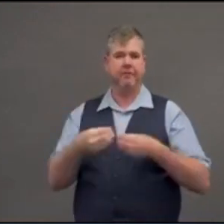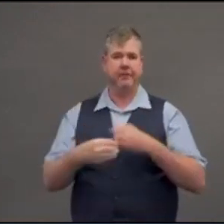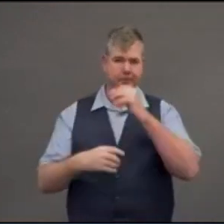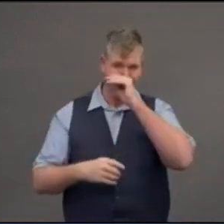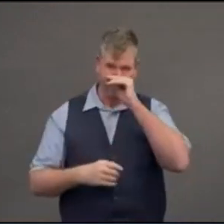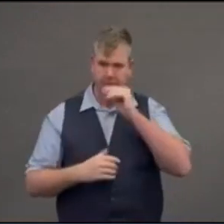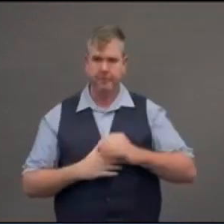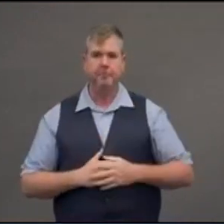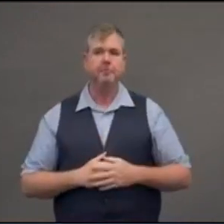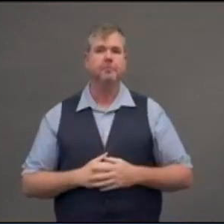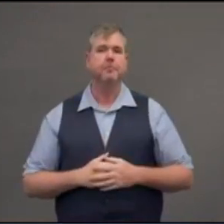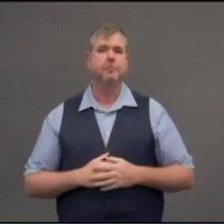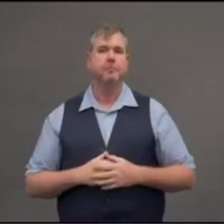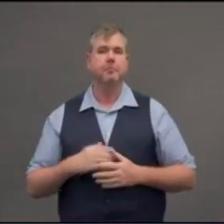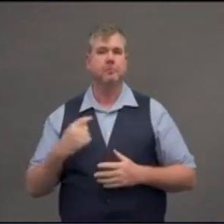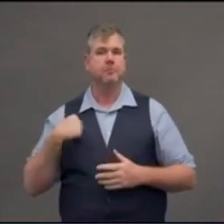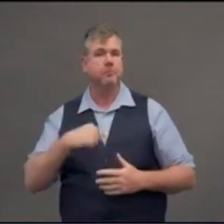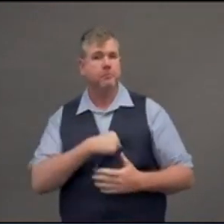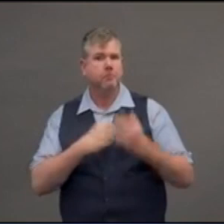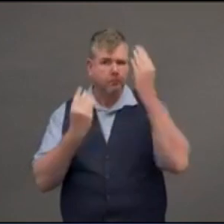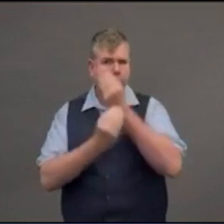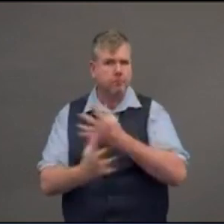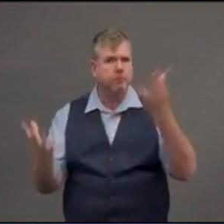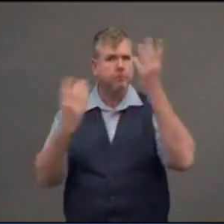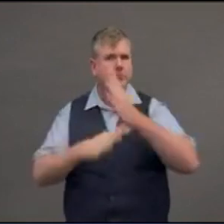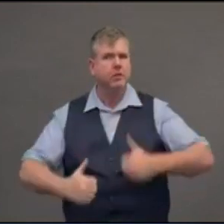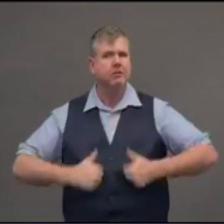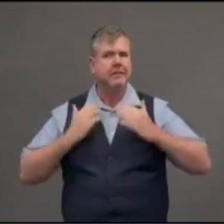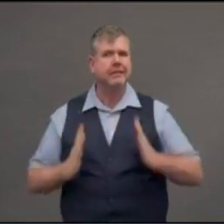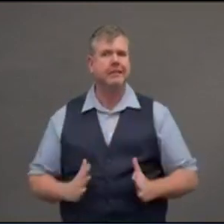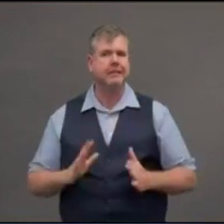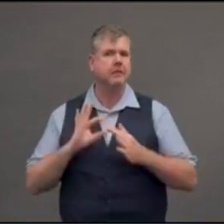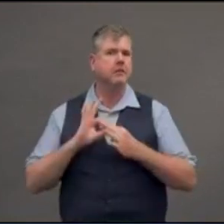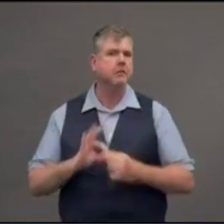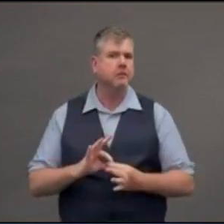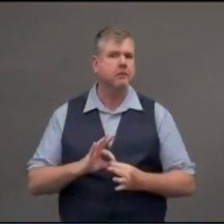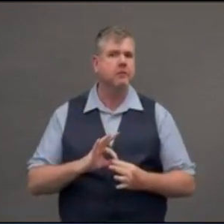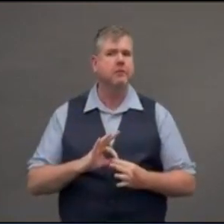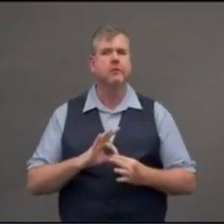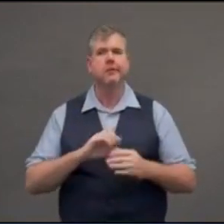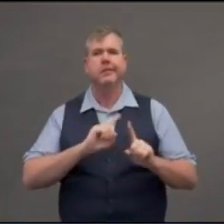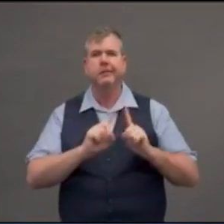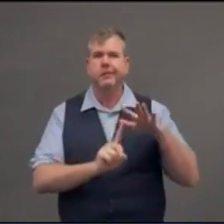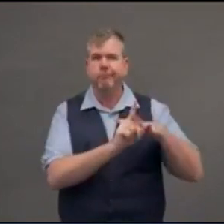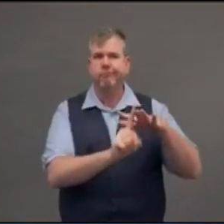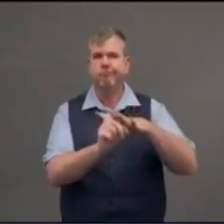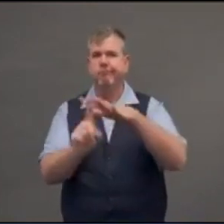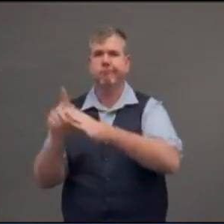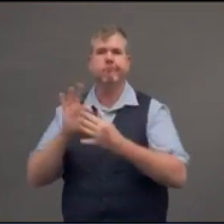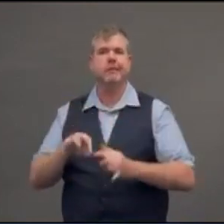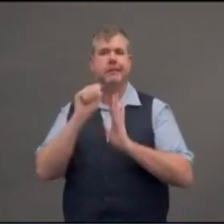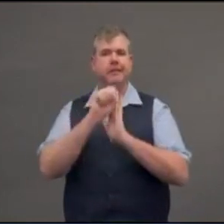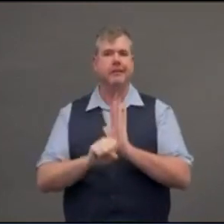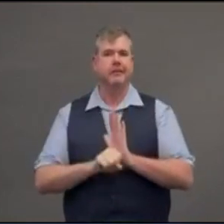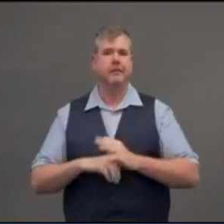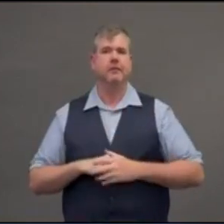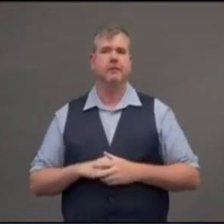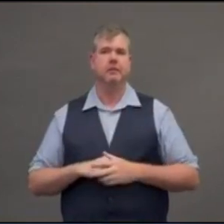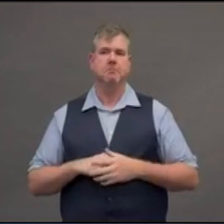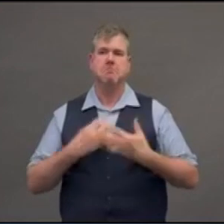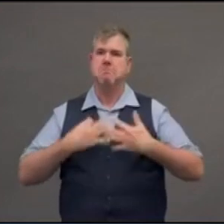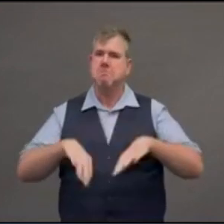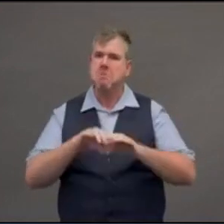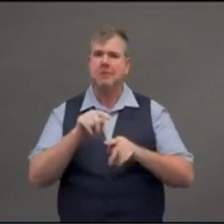Santa Clara informed about developments with the state. So stay tuned, and so long as these